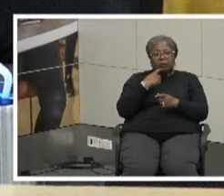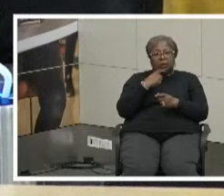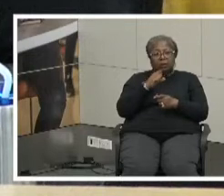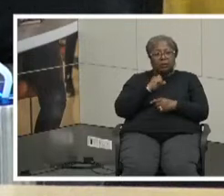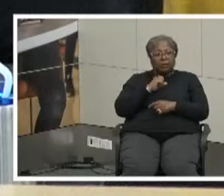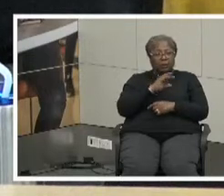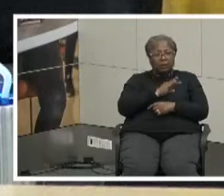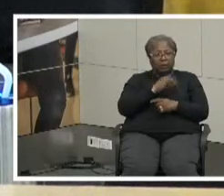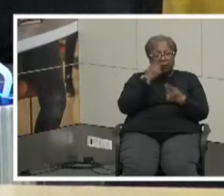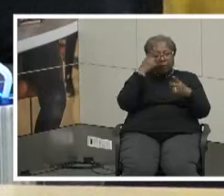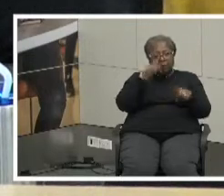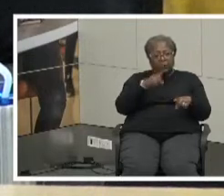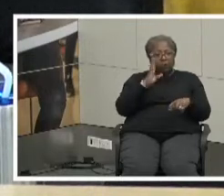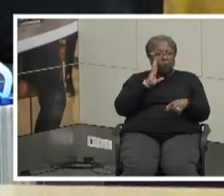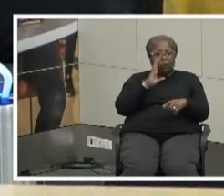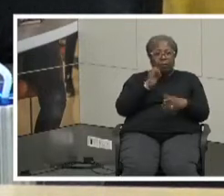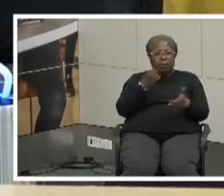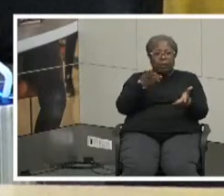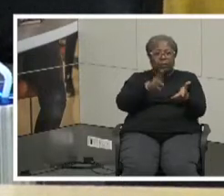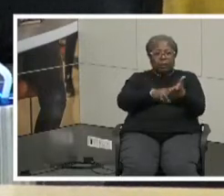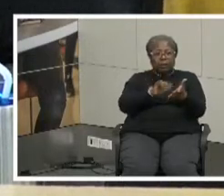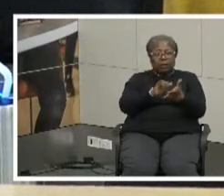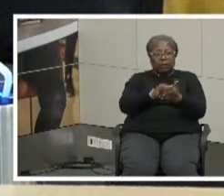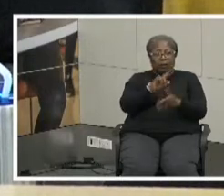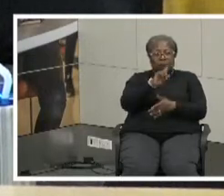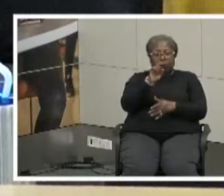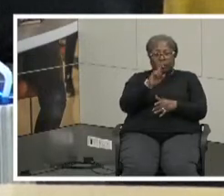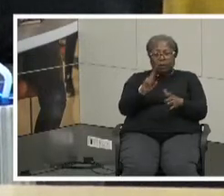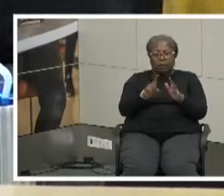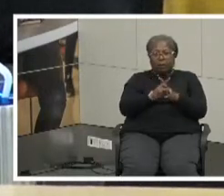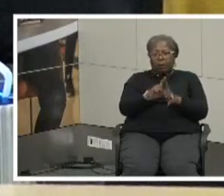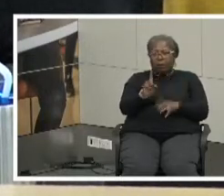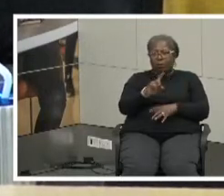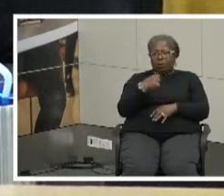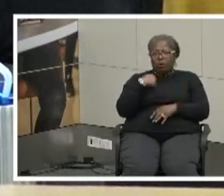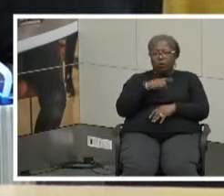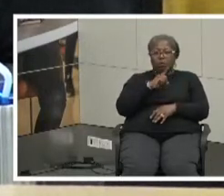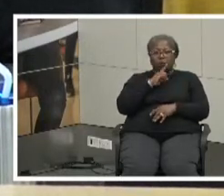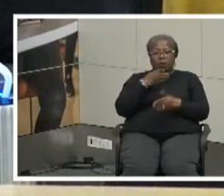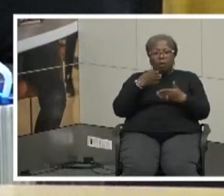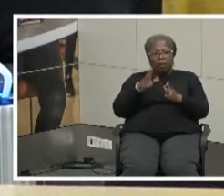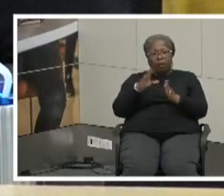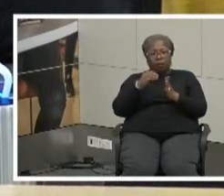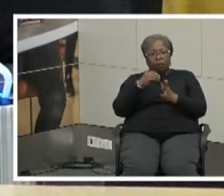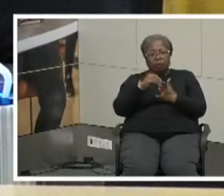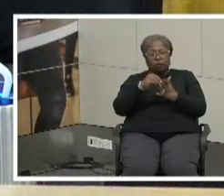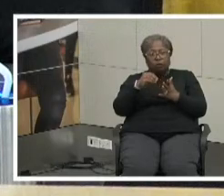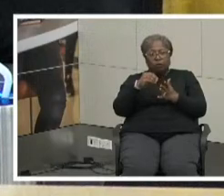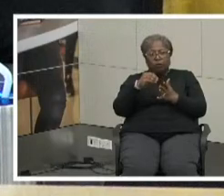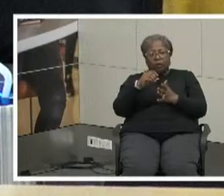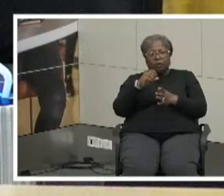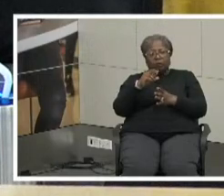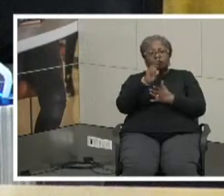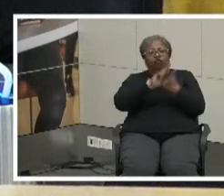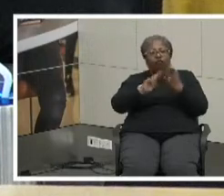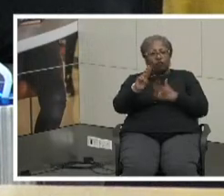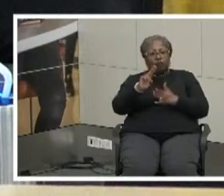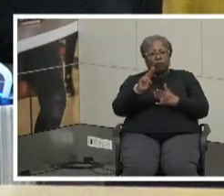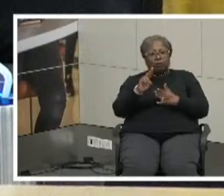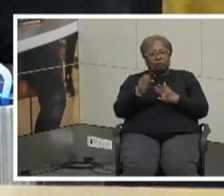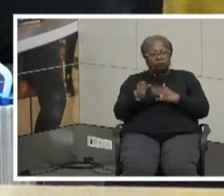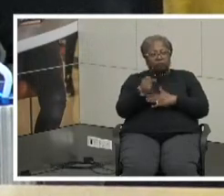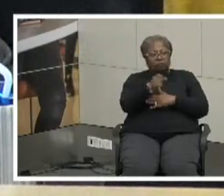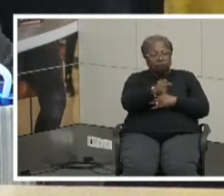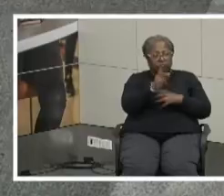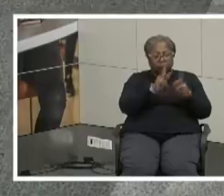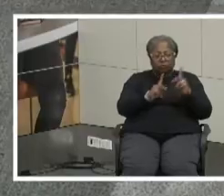staffing agreement would be signed so that's where the question comes about is whether that we're actually going to allow the university to staff or bring in employees on campus to